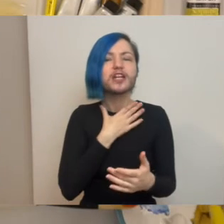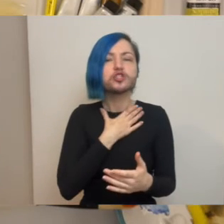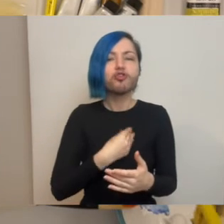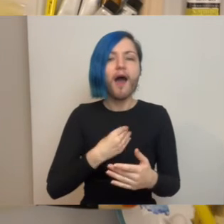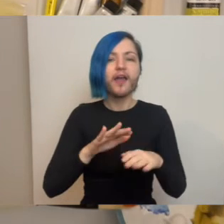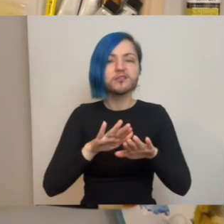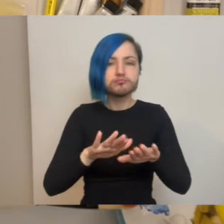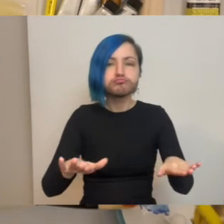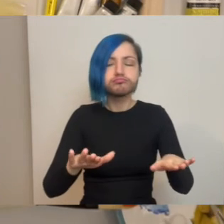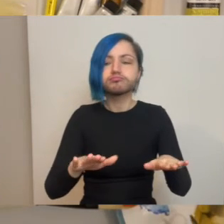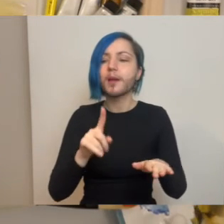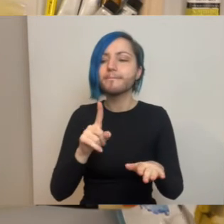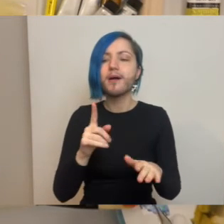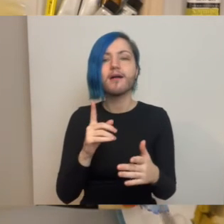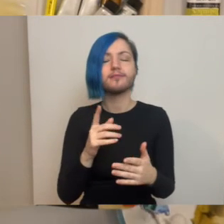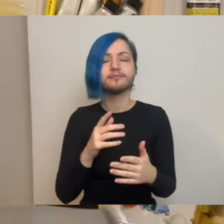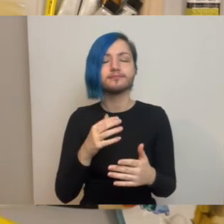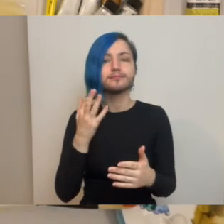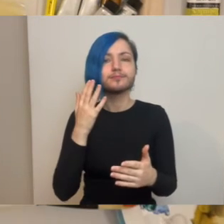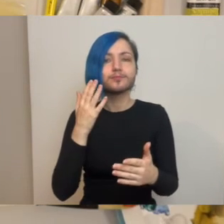allow us to go?